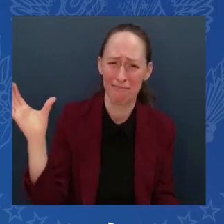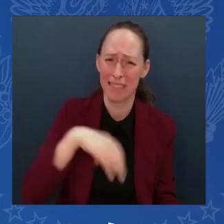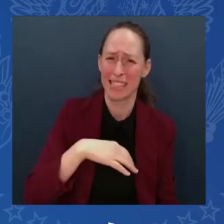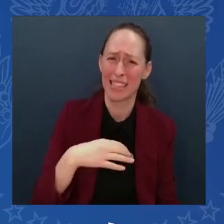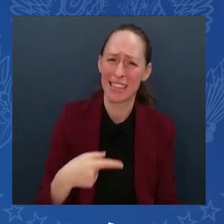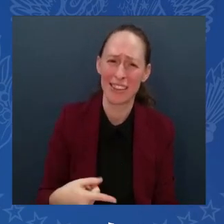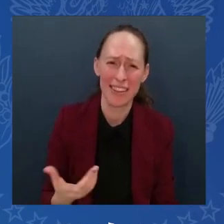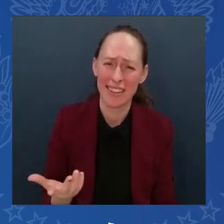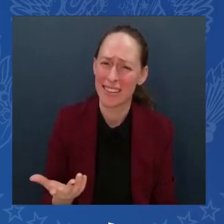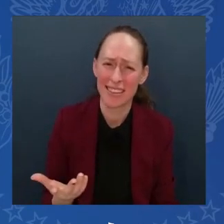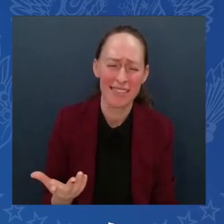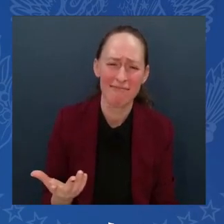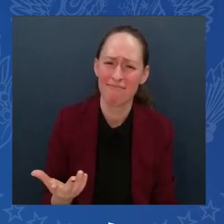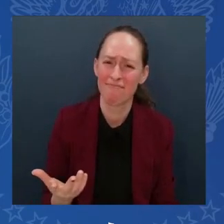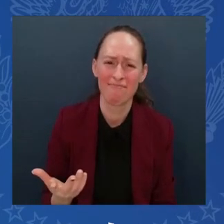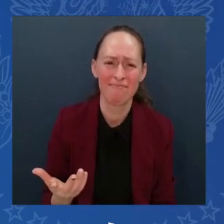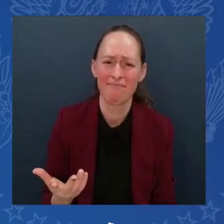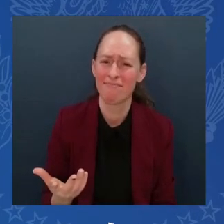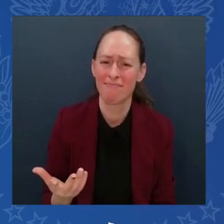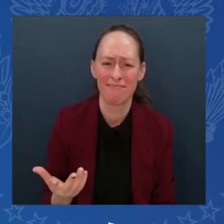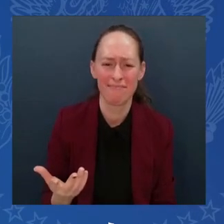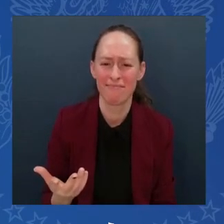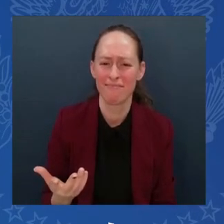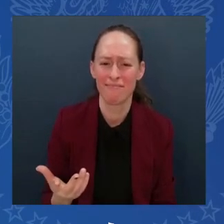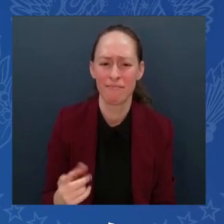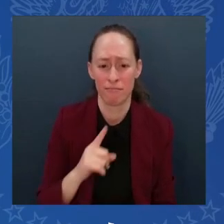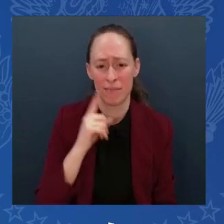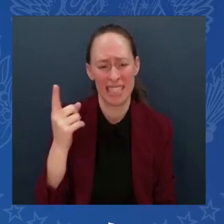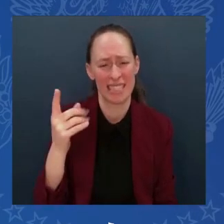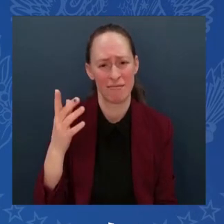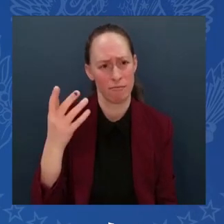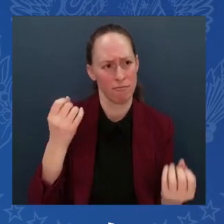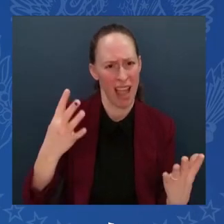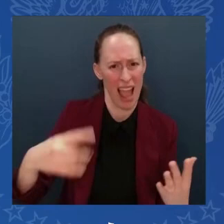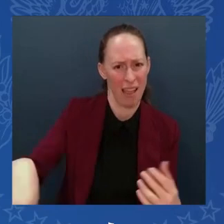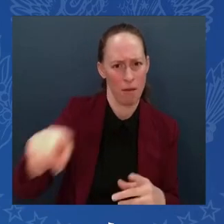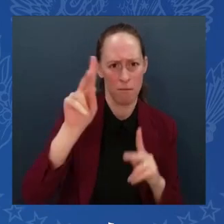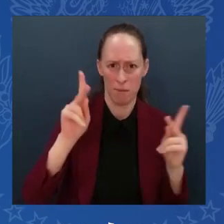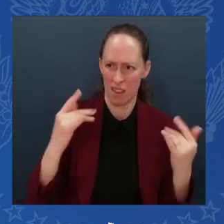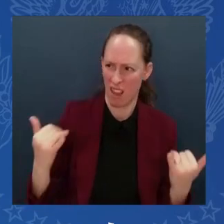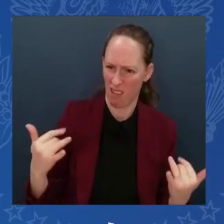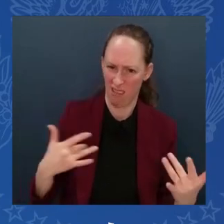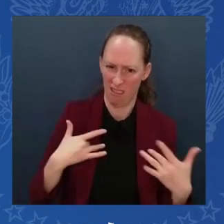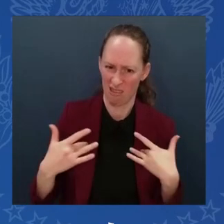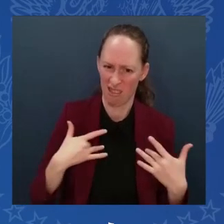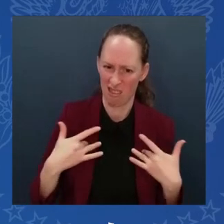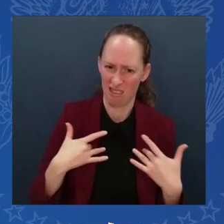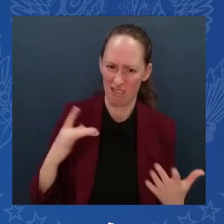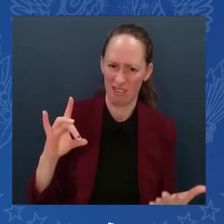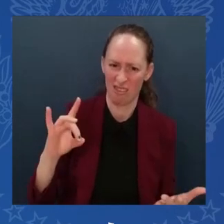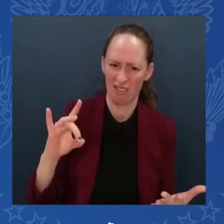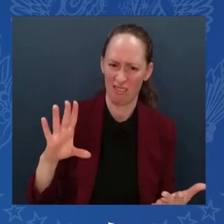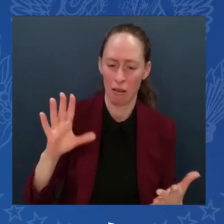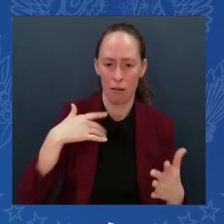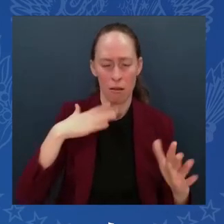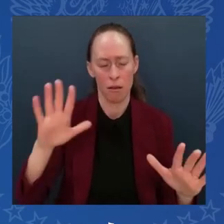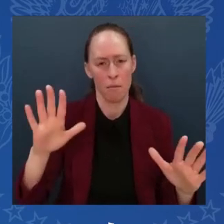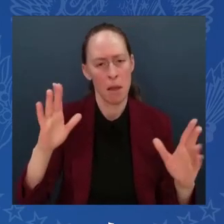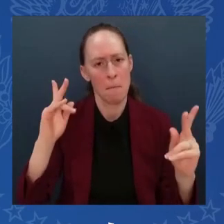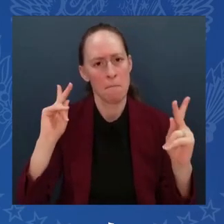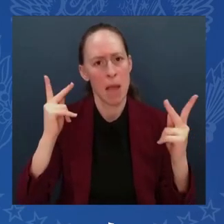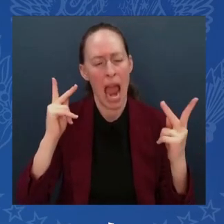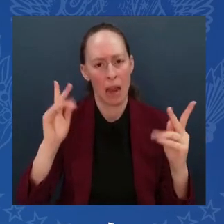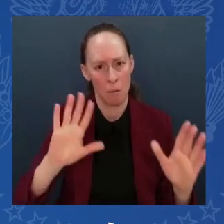the concern and almost, I won't say panic, but real concern about the United States being a